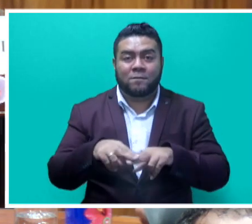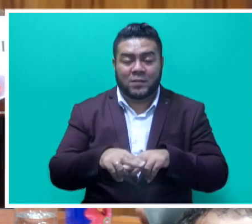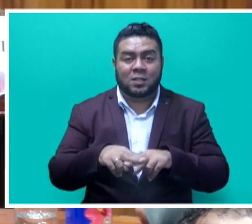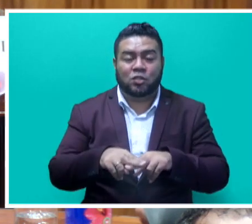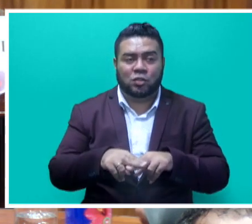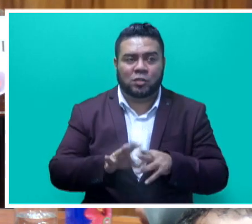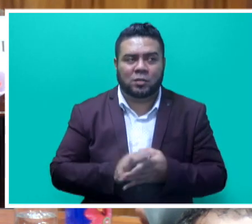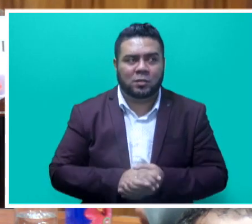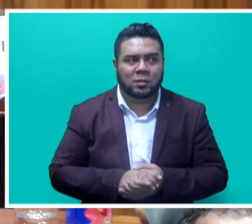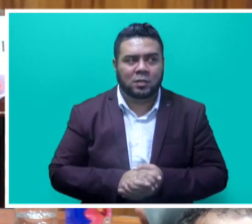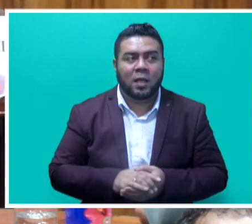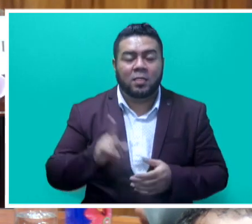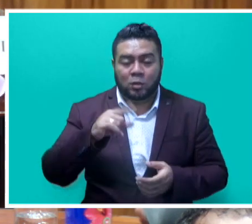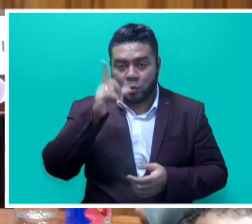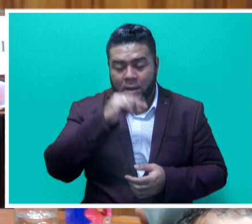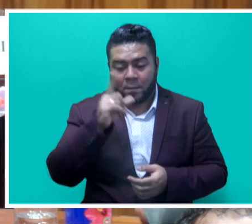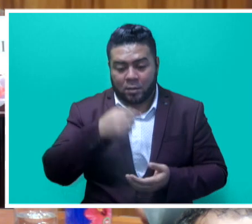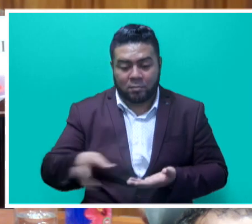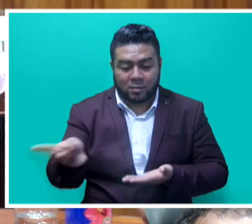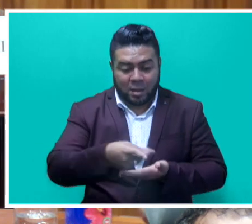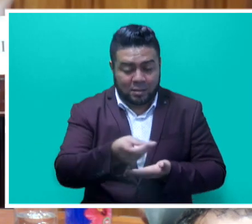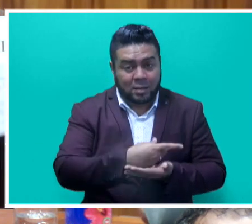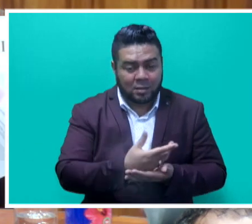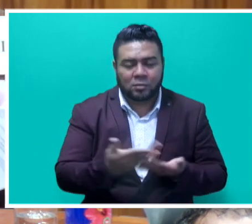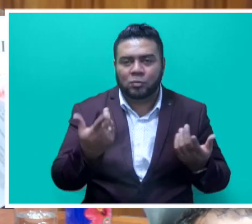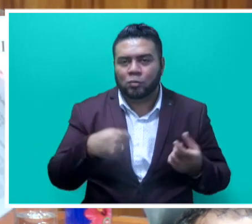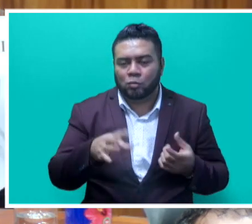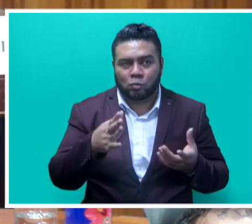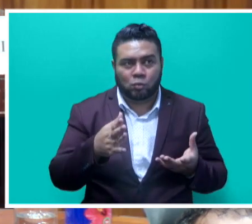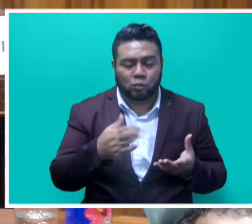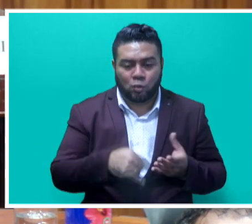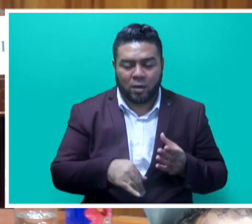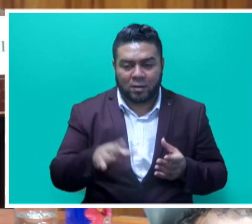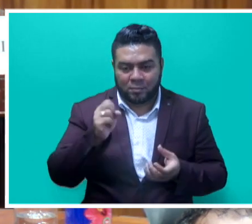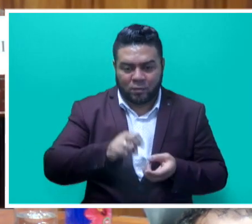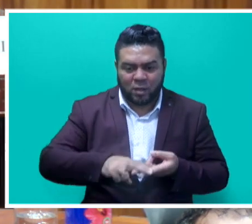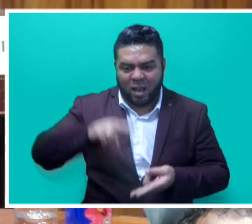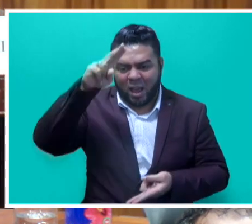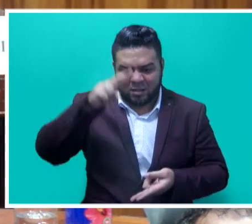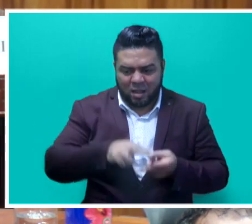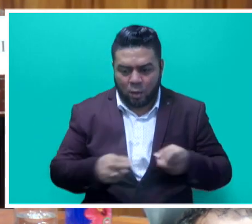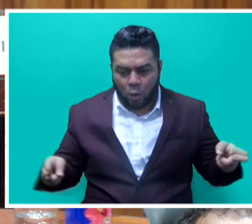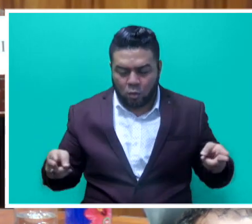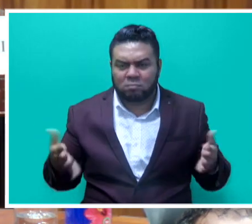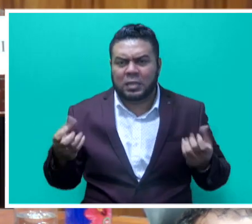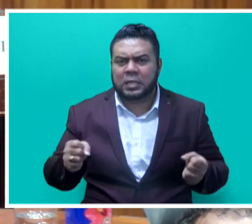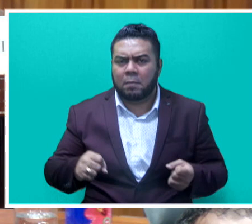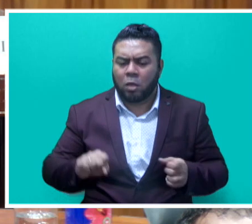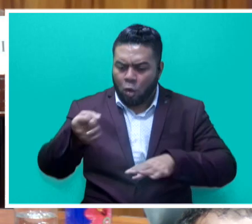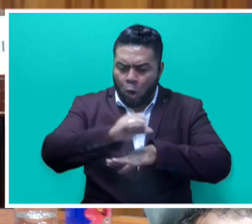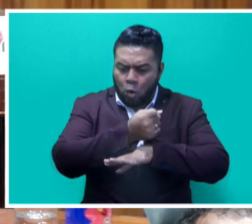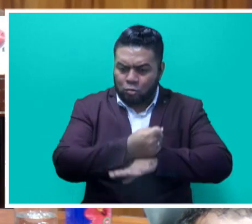datum. This will enable the datum to also capture the average height of the entire ocean surface that